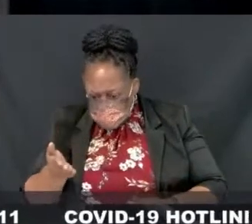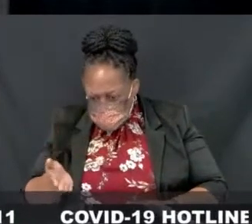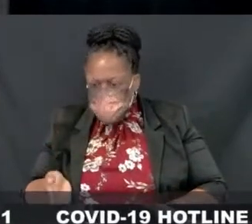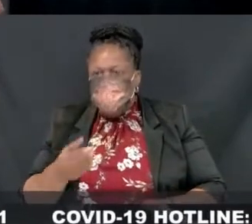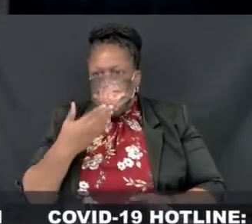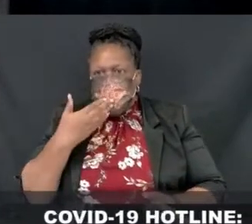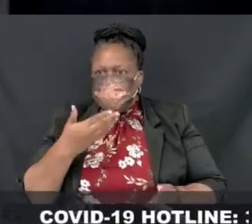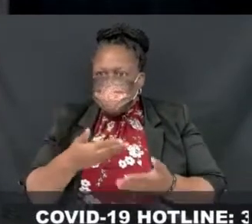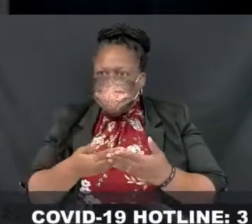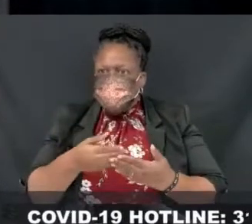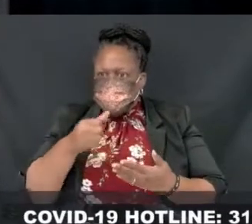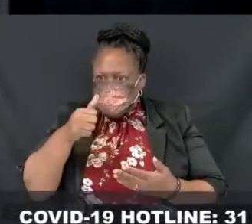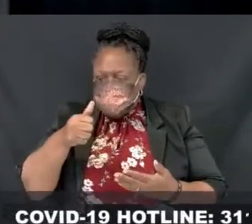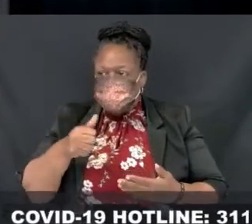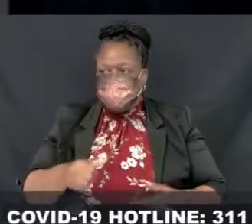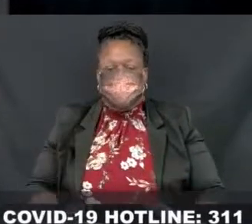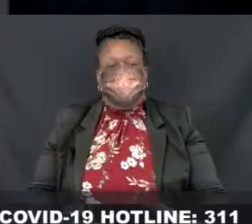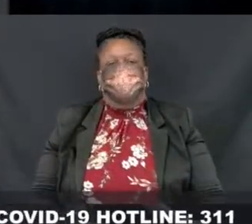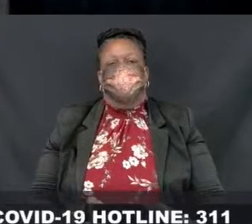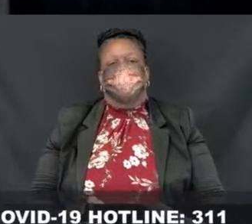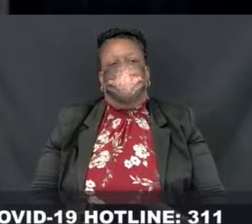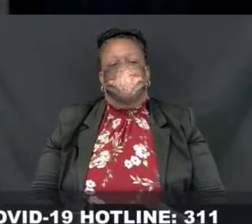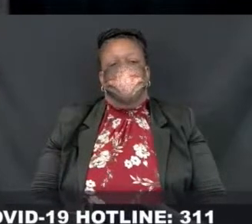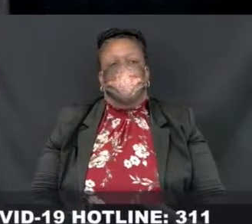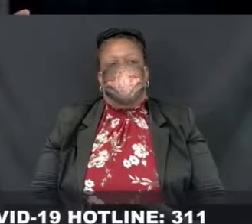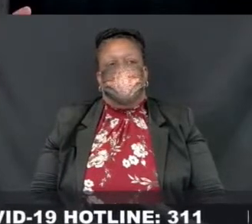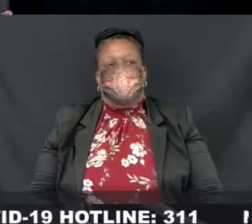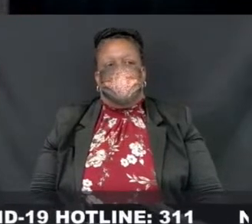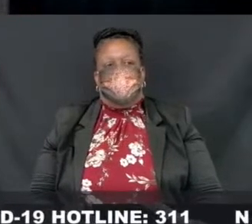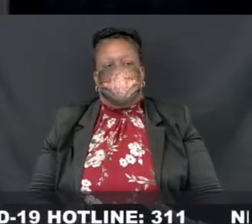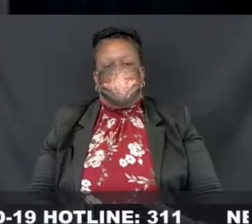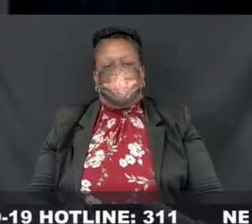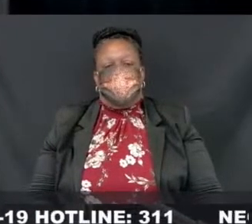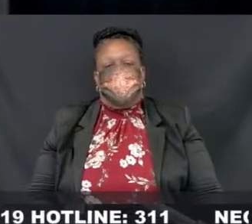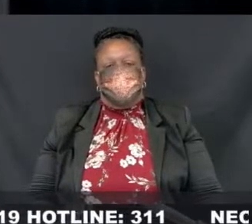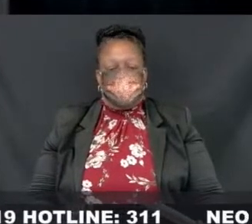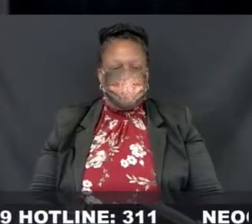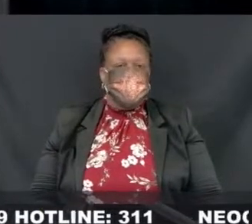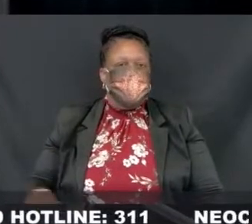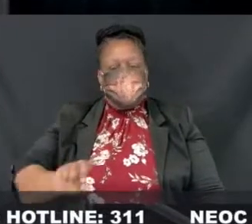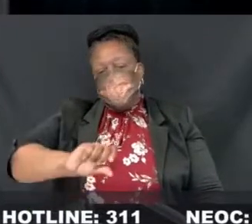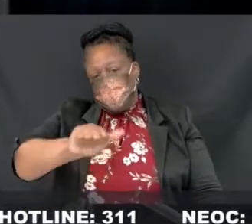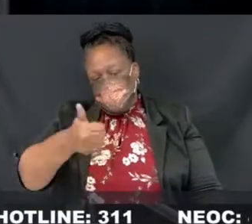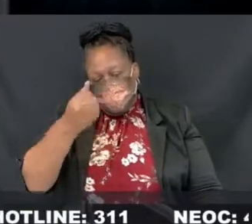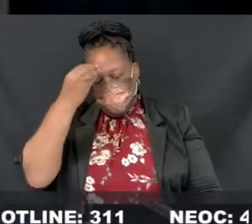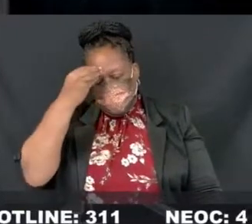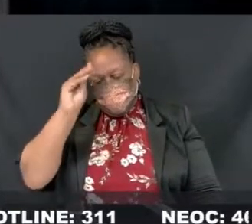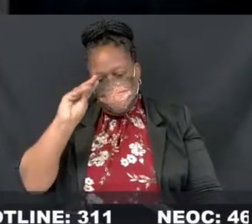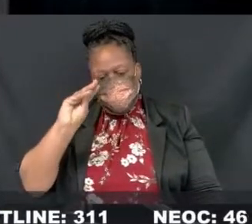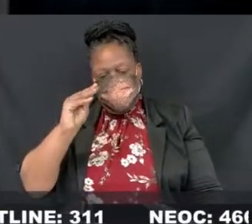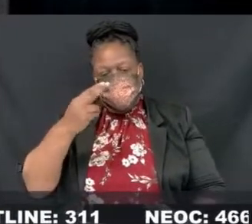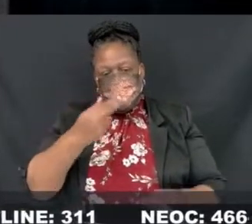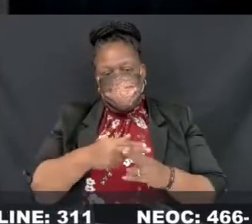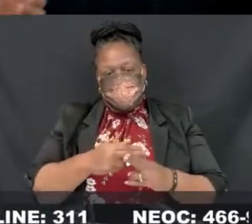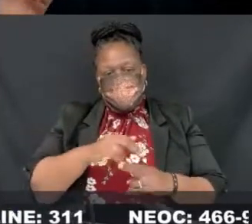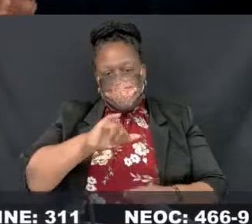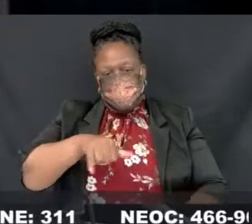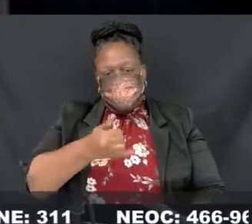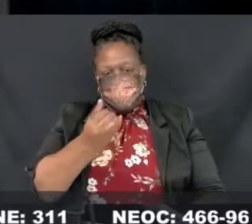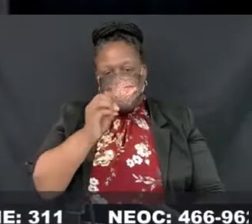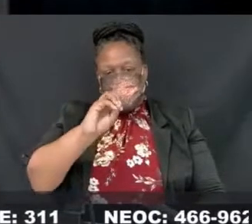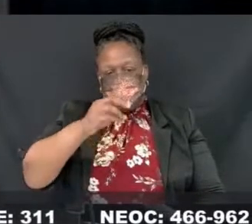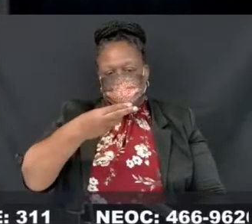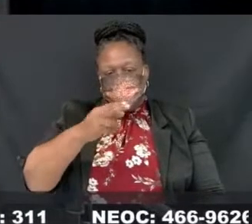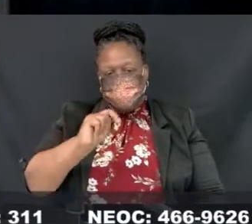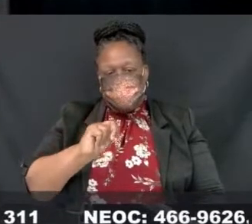counting. John James, he was the man behind the technology. I want to thank you,